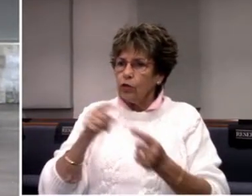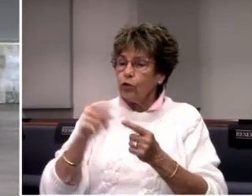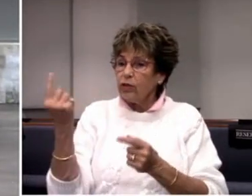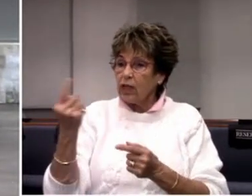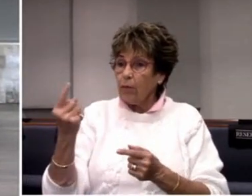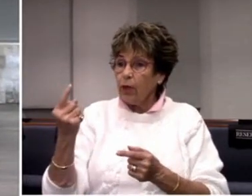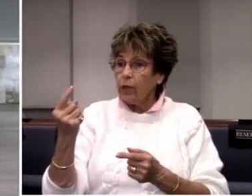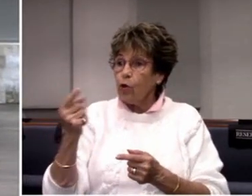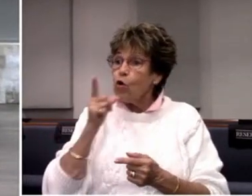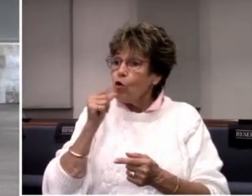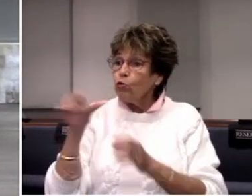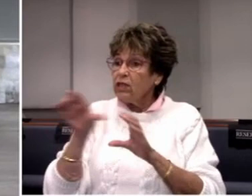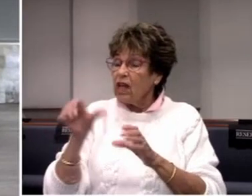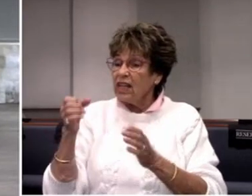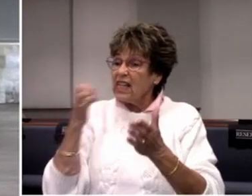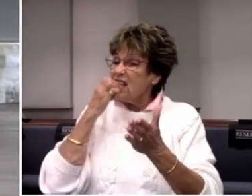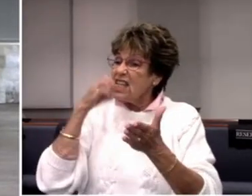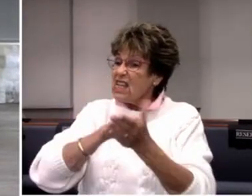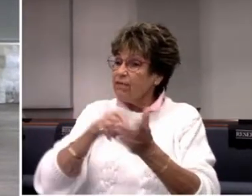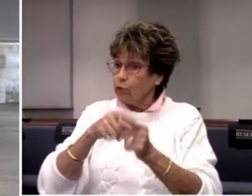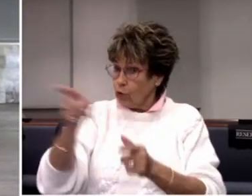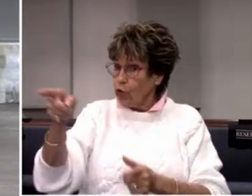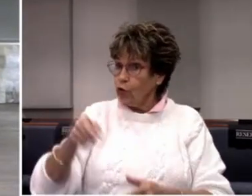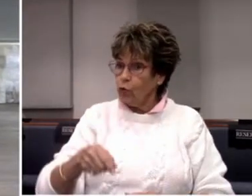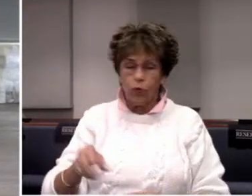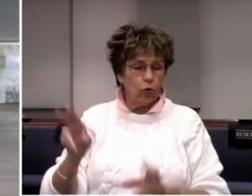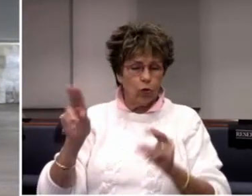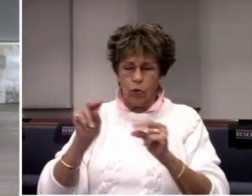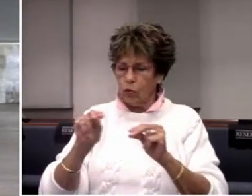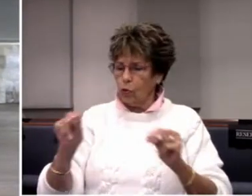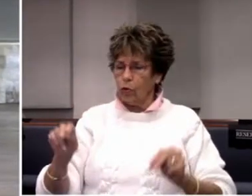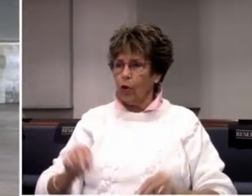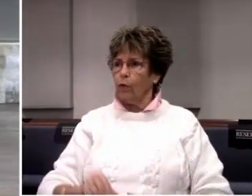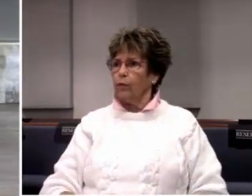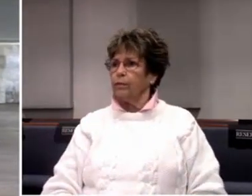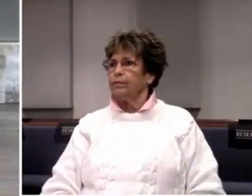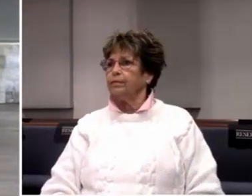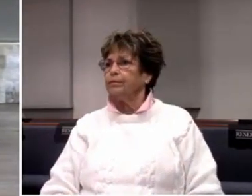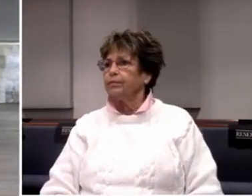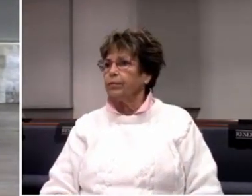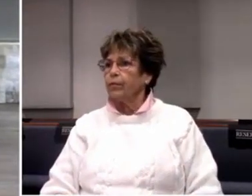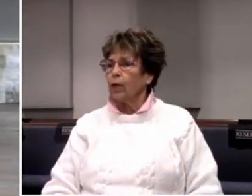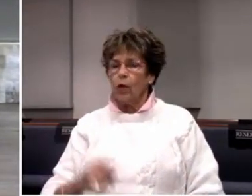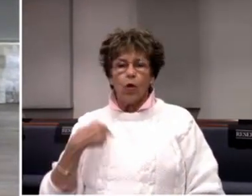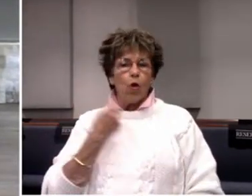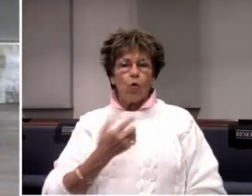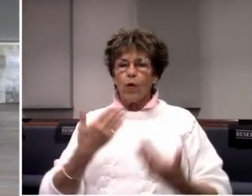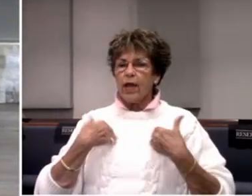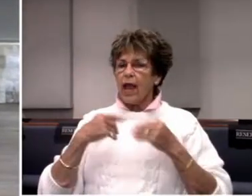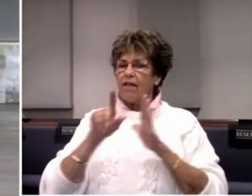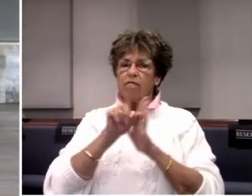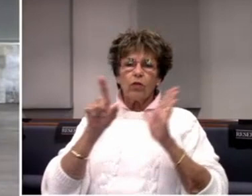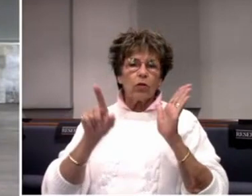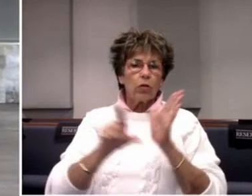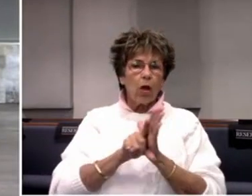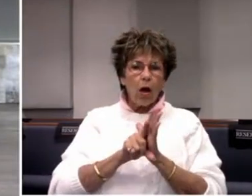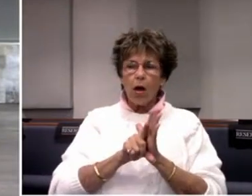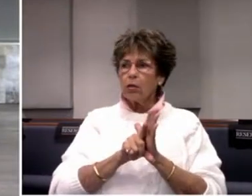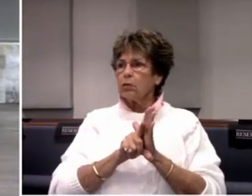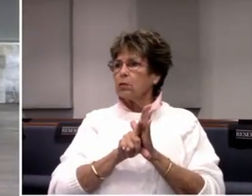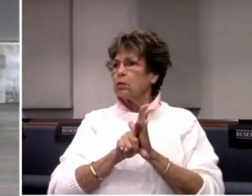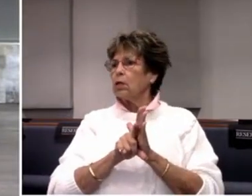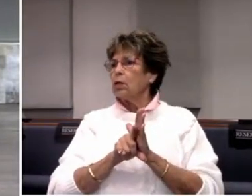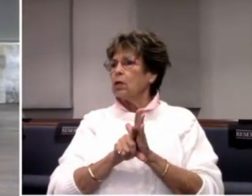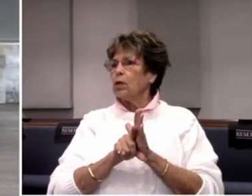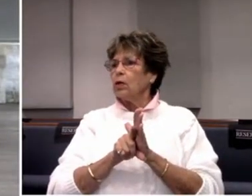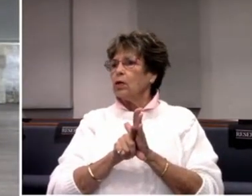recompense evil for evil is the government. That's what they're supposed to do. So we have laws. We have police officers. We have state. We have things like